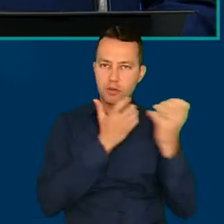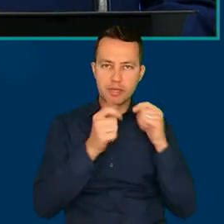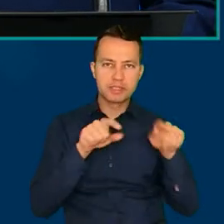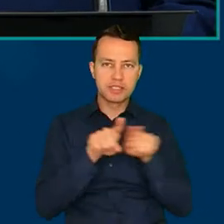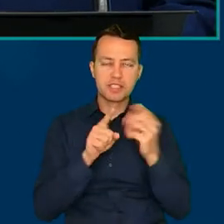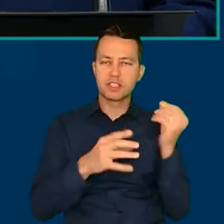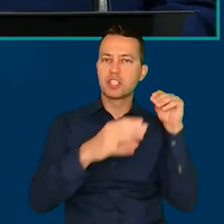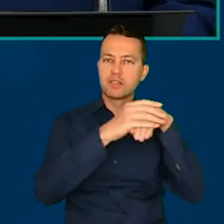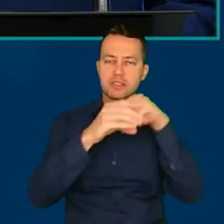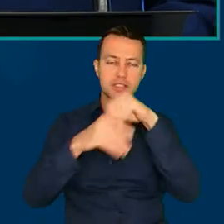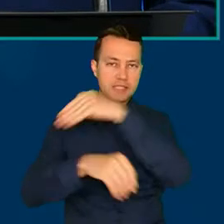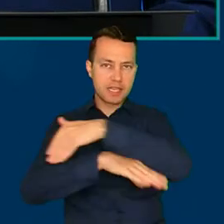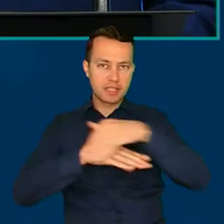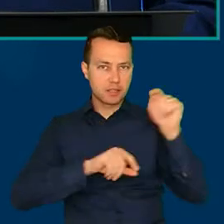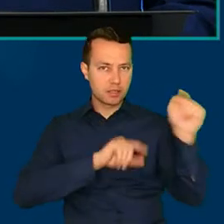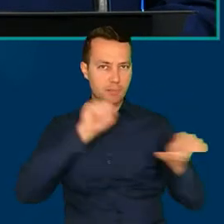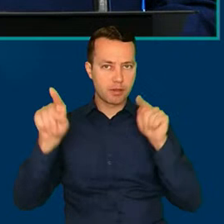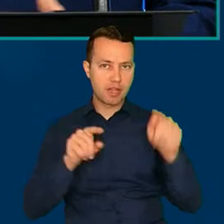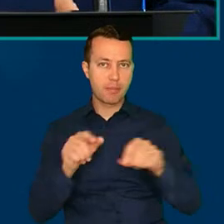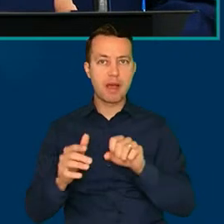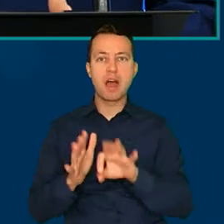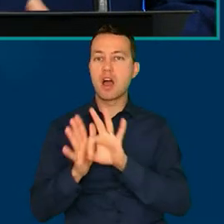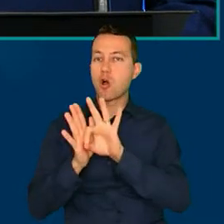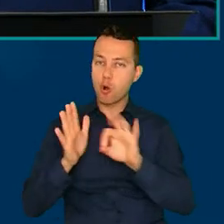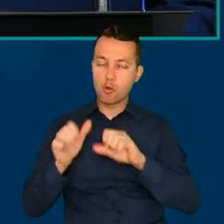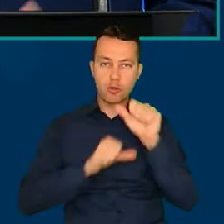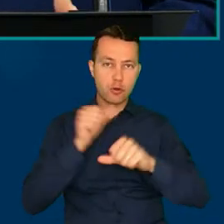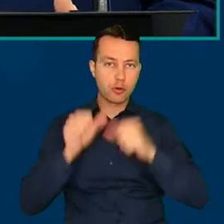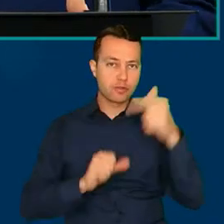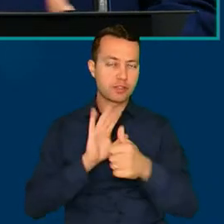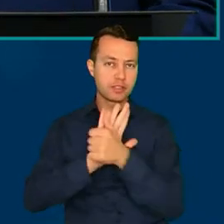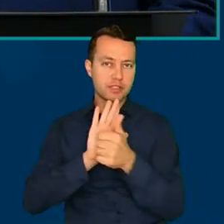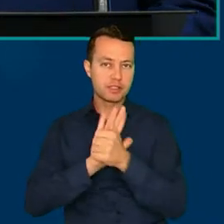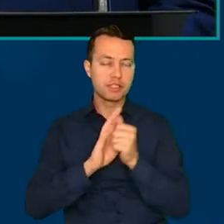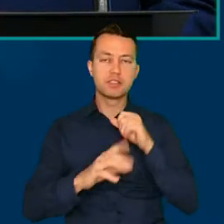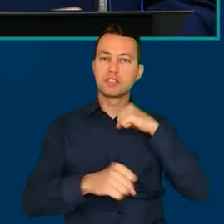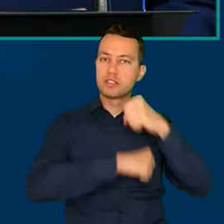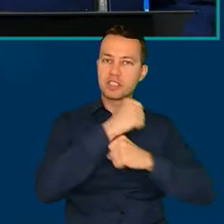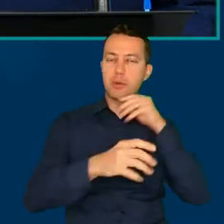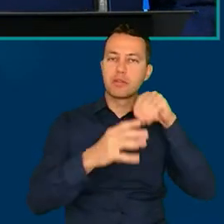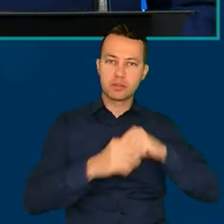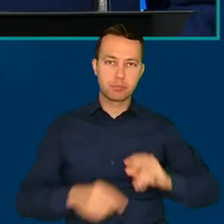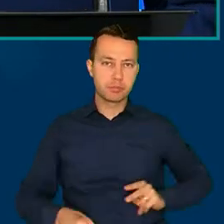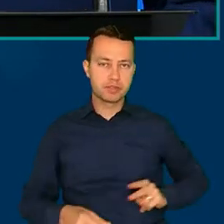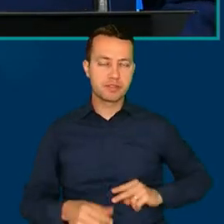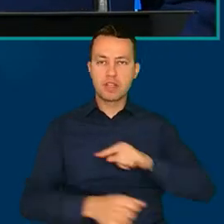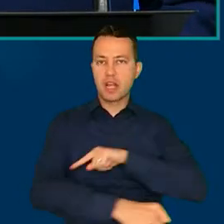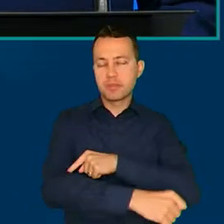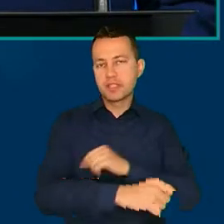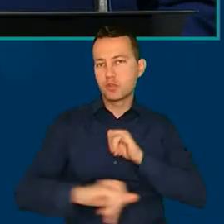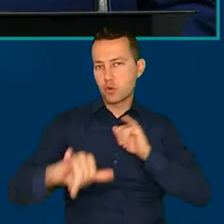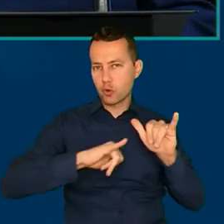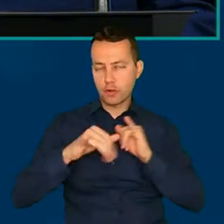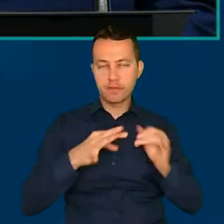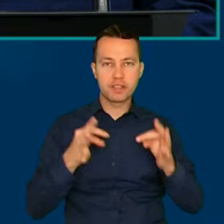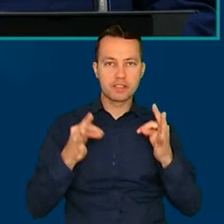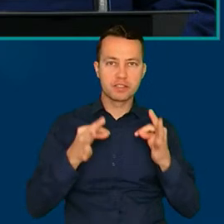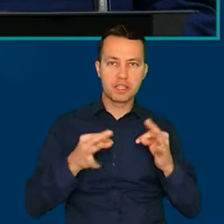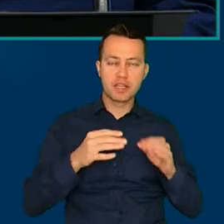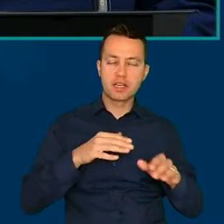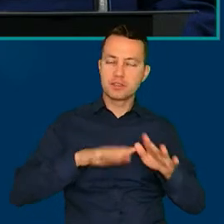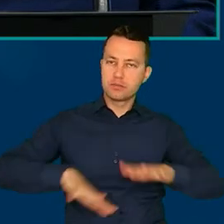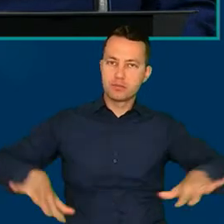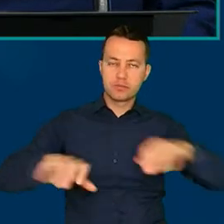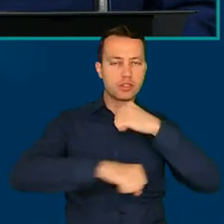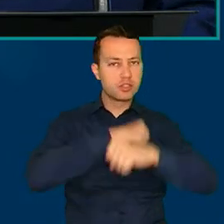was part of the Polish Agency for Information and Investment, and since the 1st of